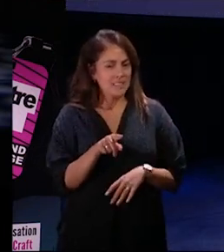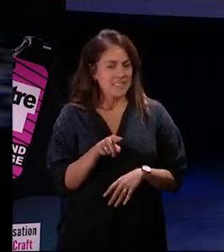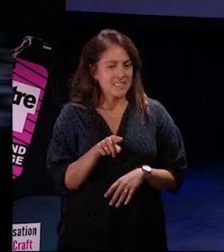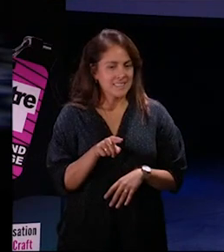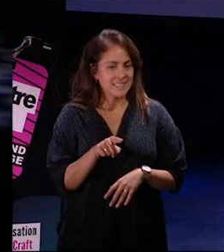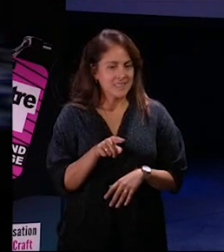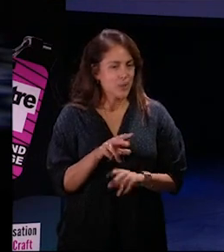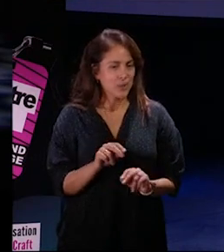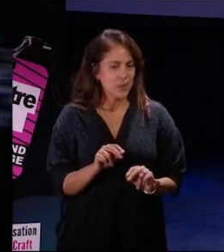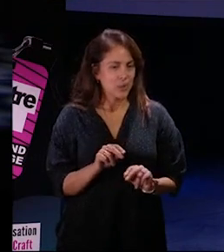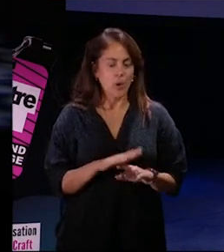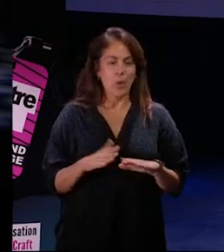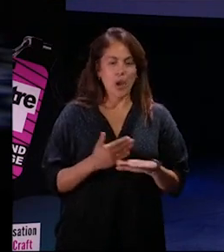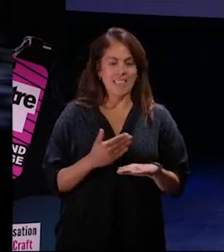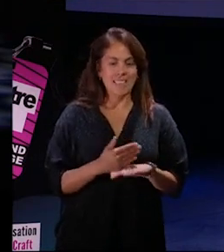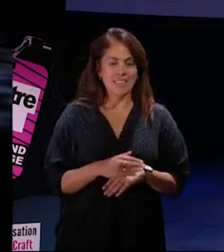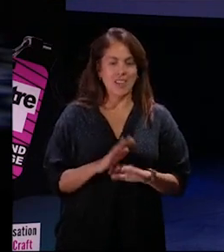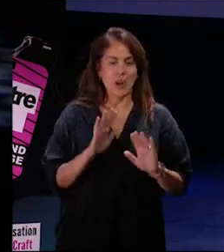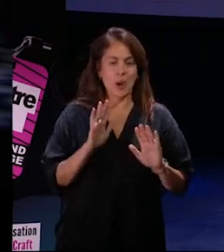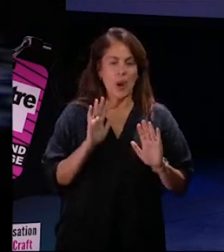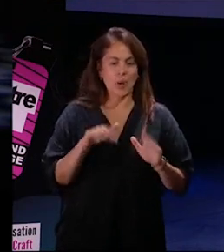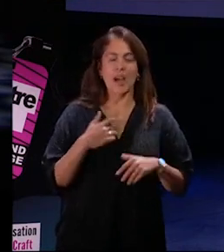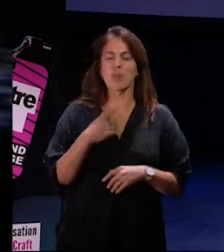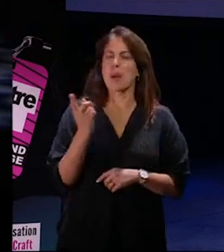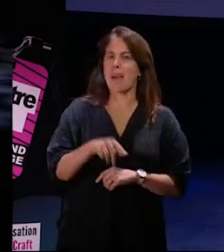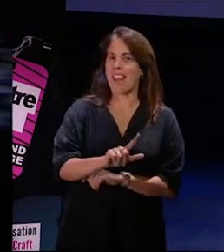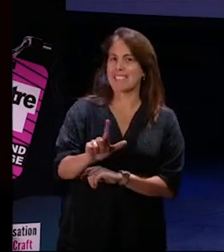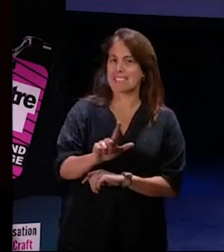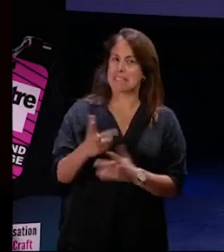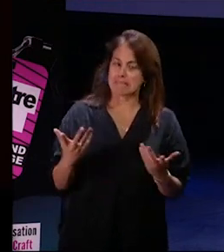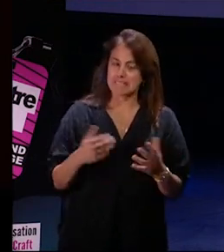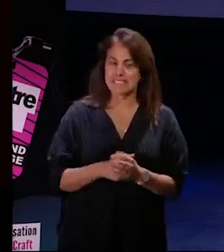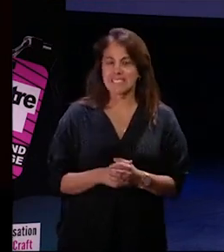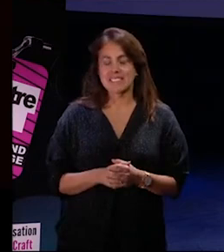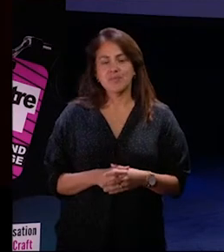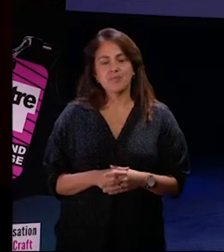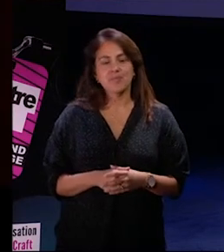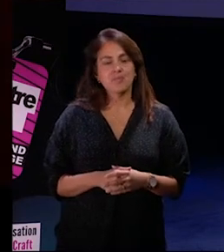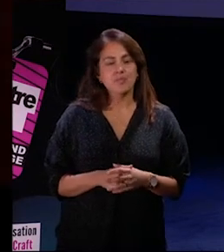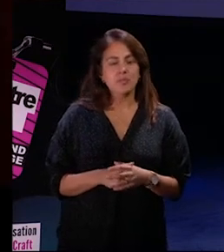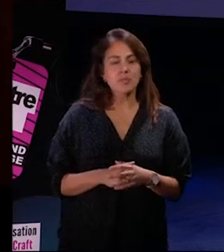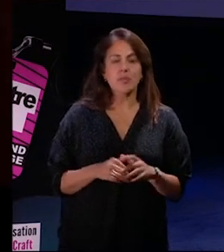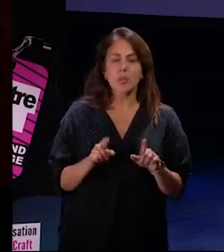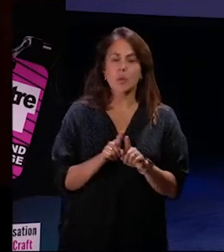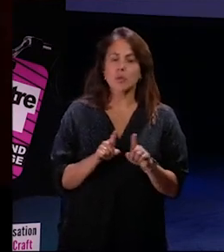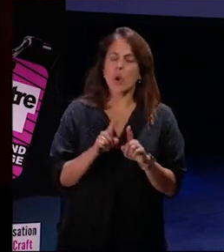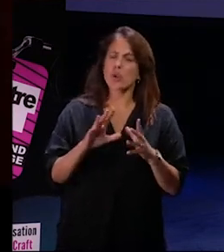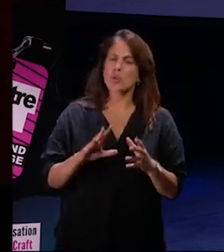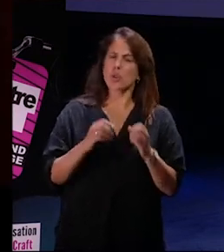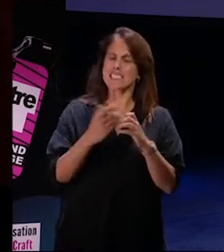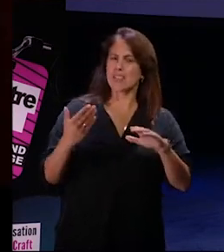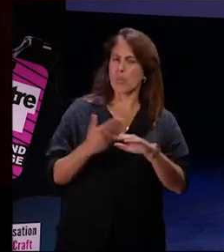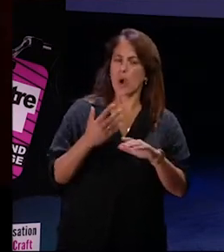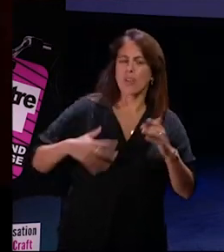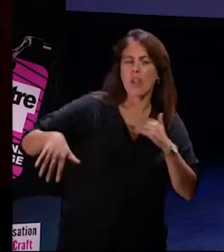No? Okay. Well, wait, maybe we'll better come back to that. The other thing that I was going to pick up on was the creative workflow, because I think